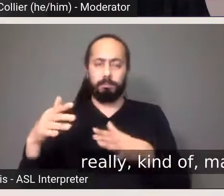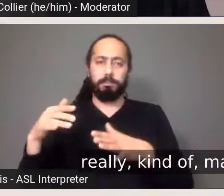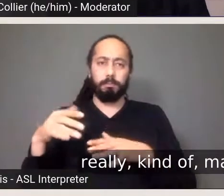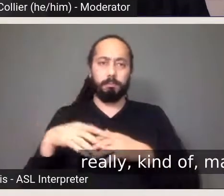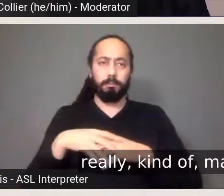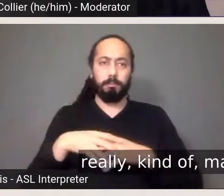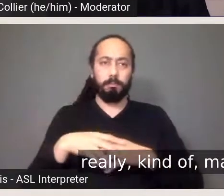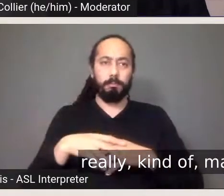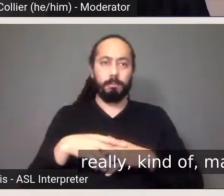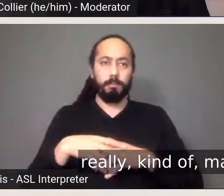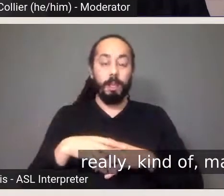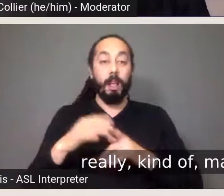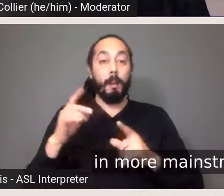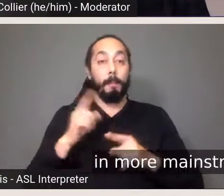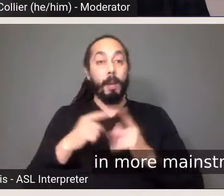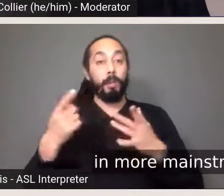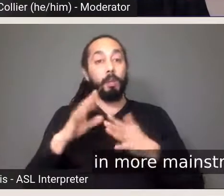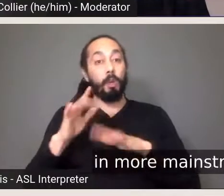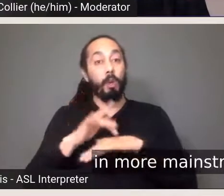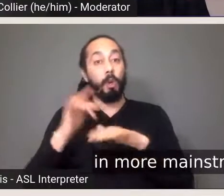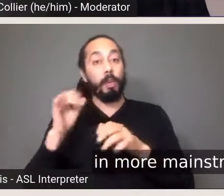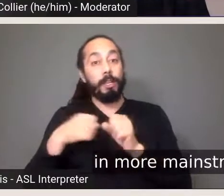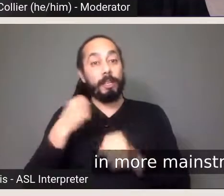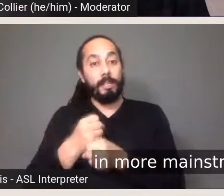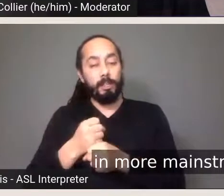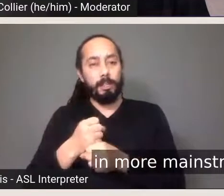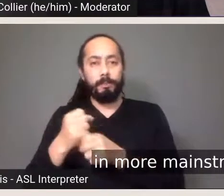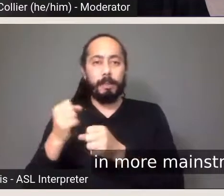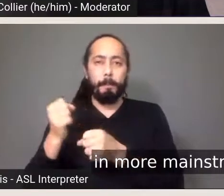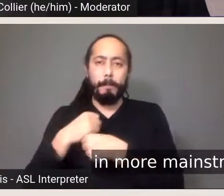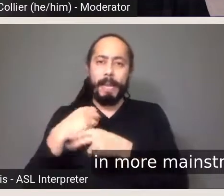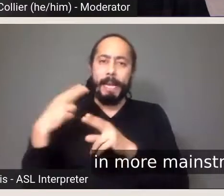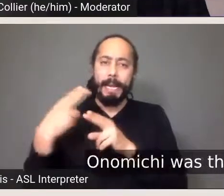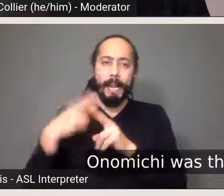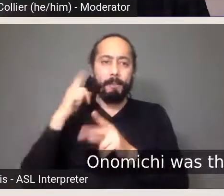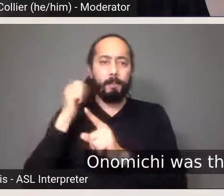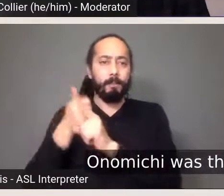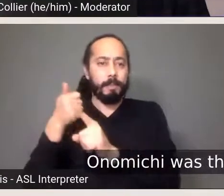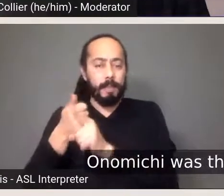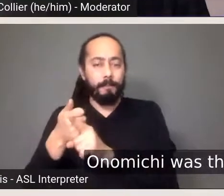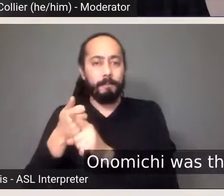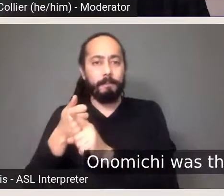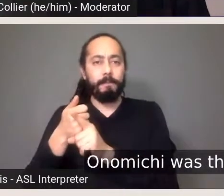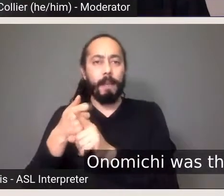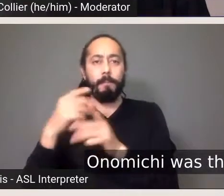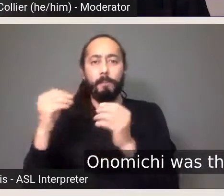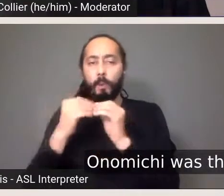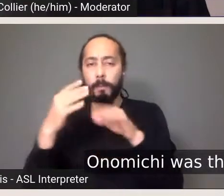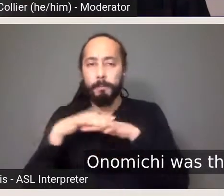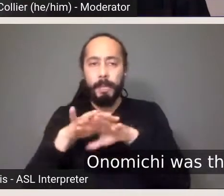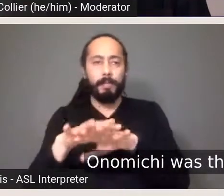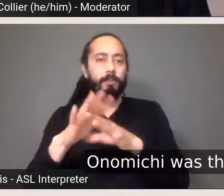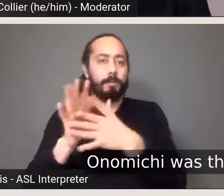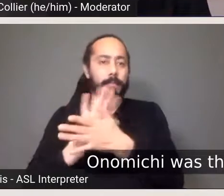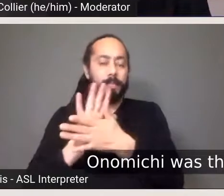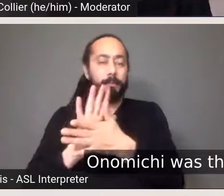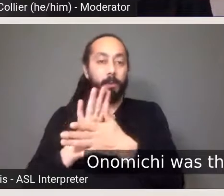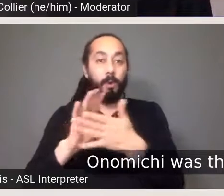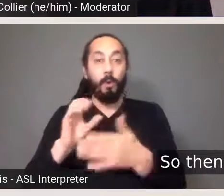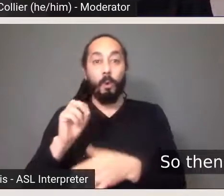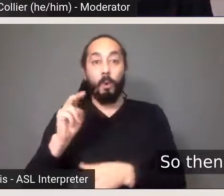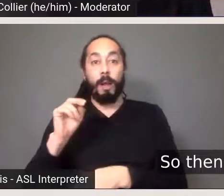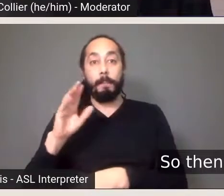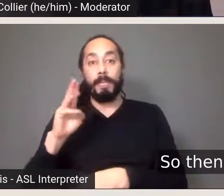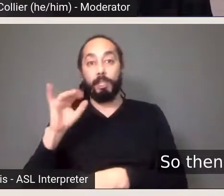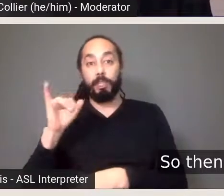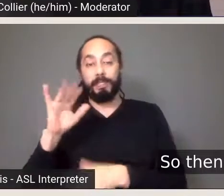kind of making a name for himself in more mainstream Japanese cinema, Onomichi was the basis of those stories.